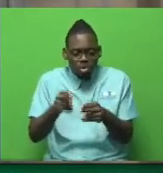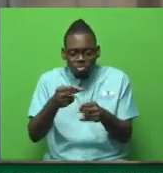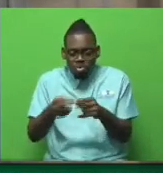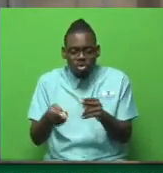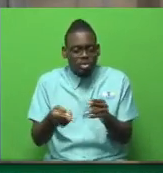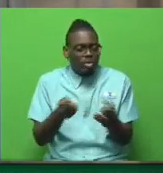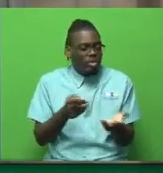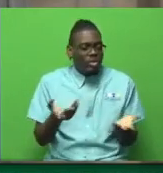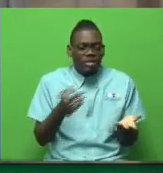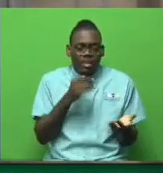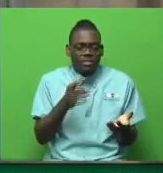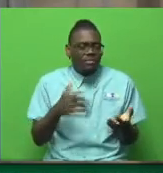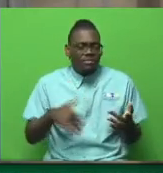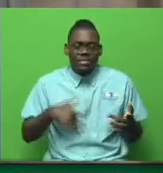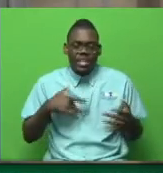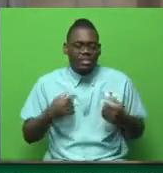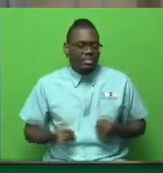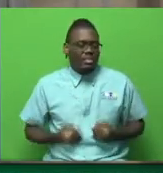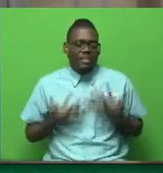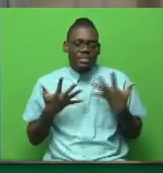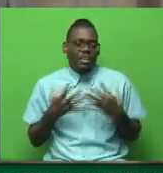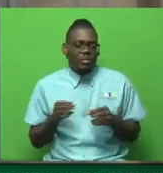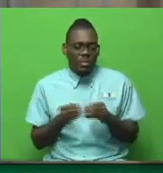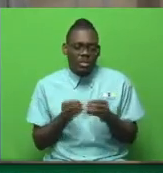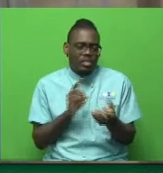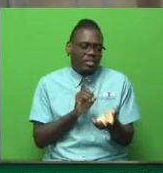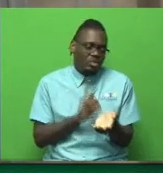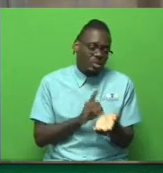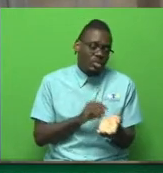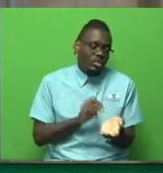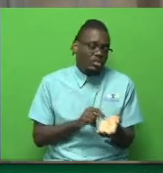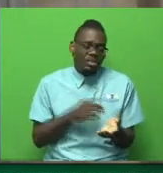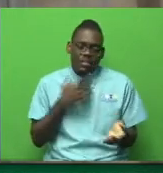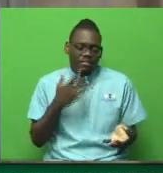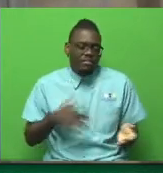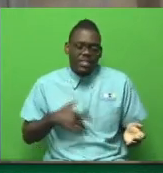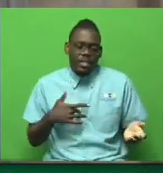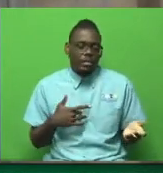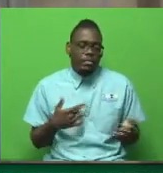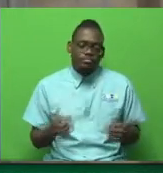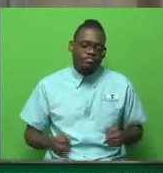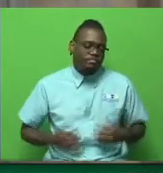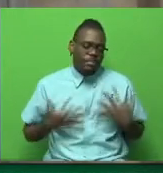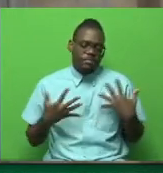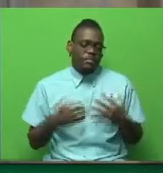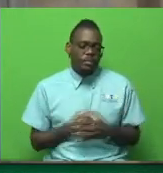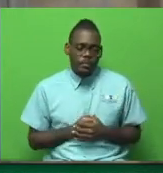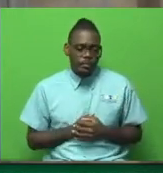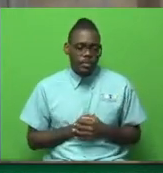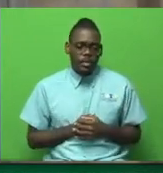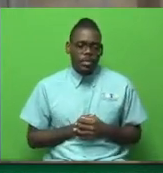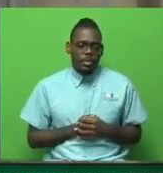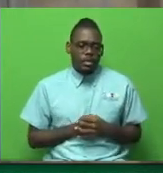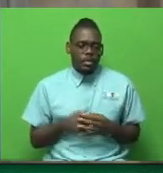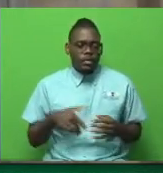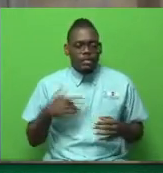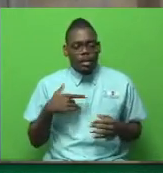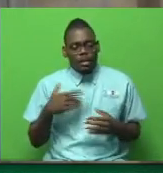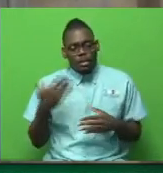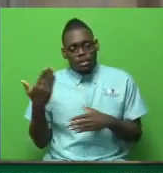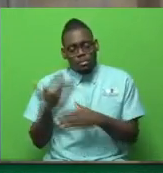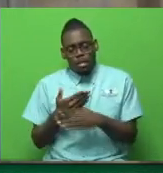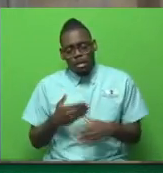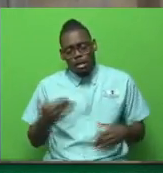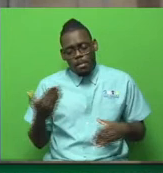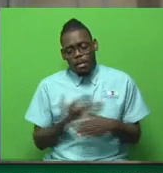a sad confirmation of earlier UNC Revelations of major human resource infractions in